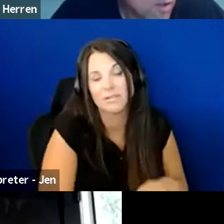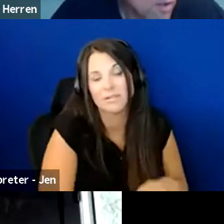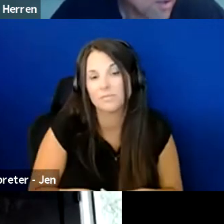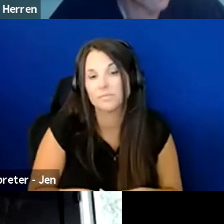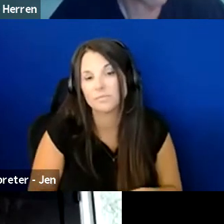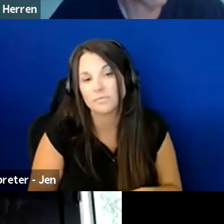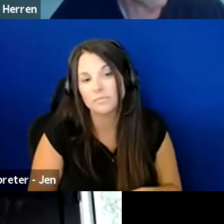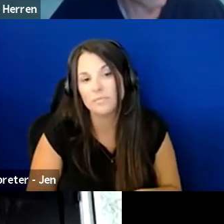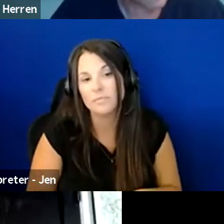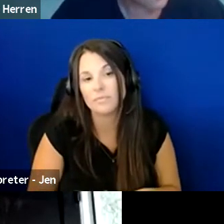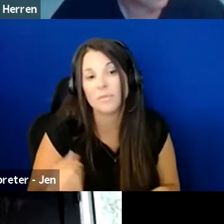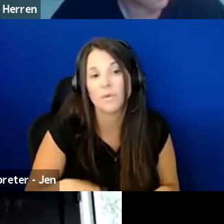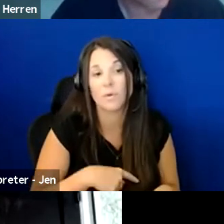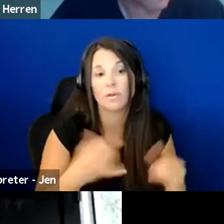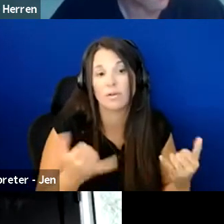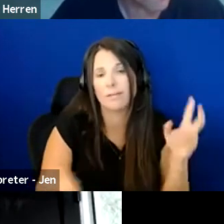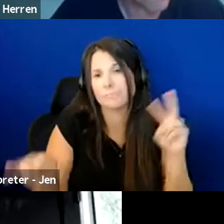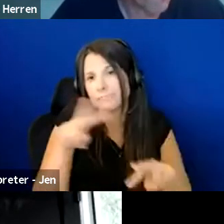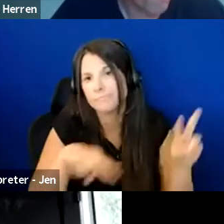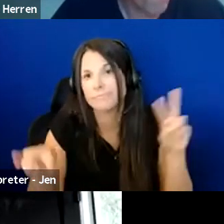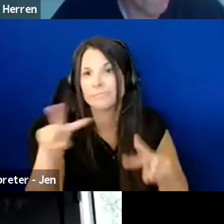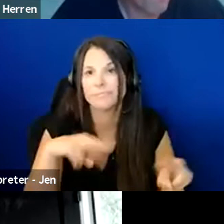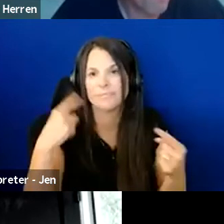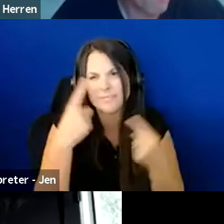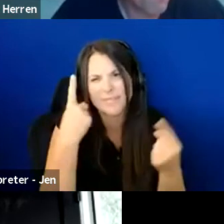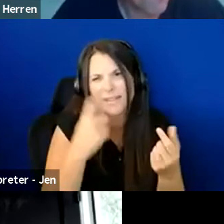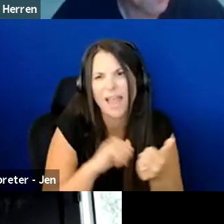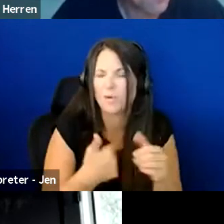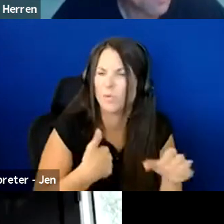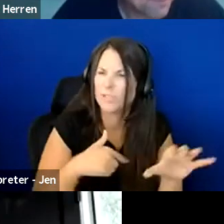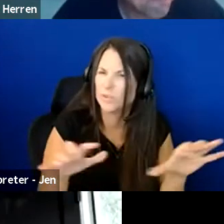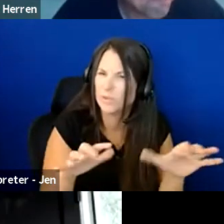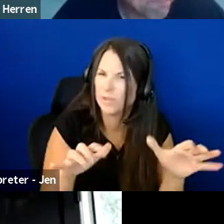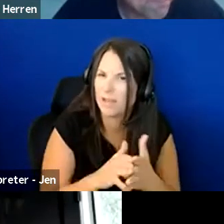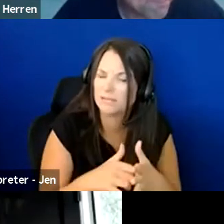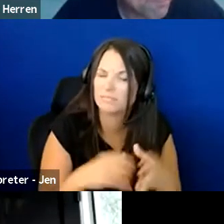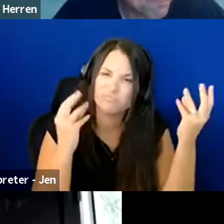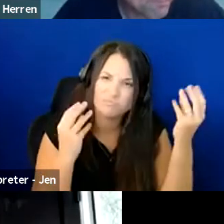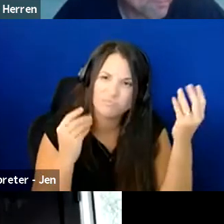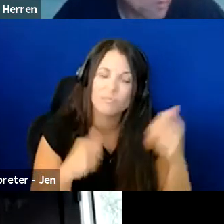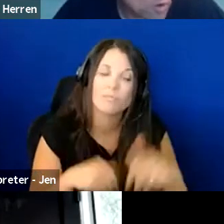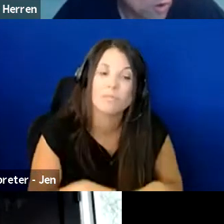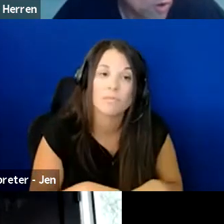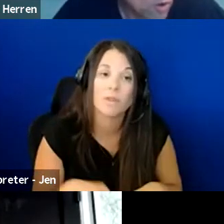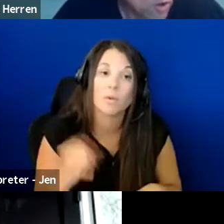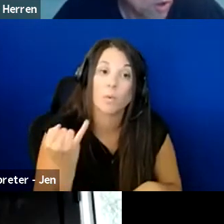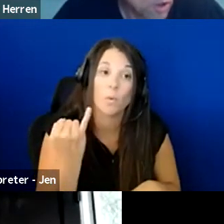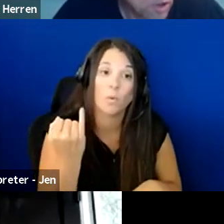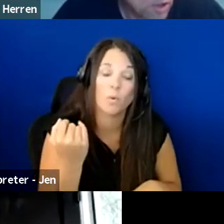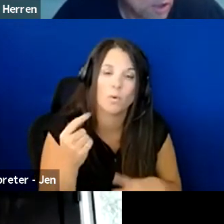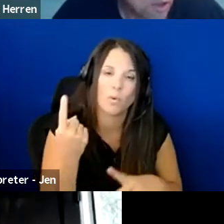yeah, we're looking at how do we do that? One idea was to